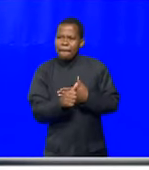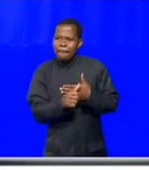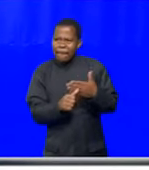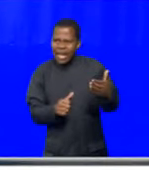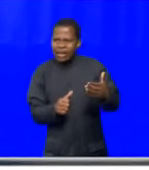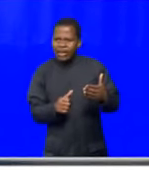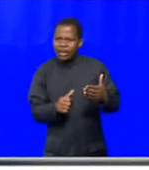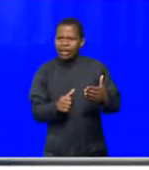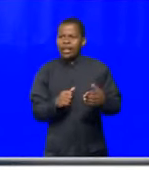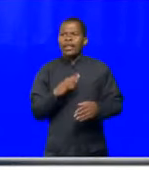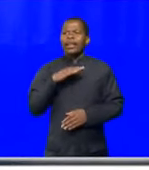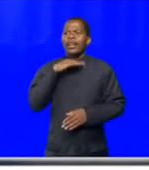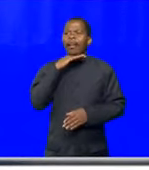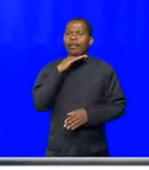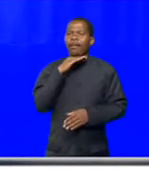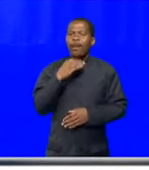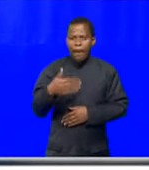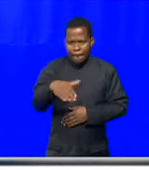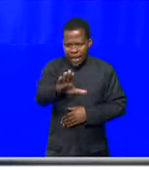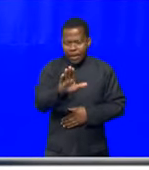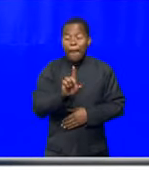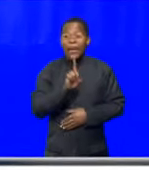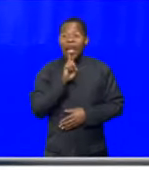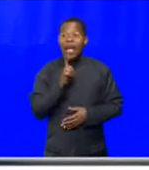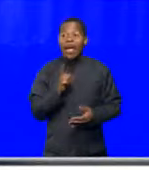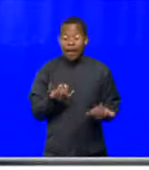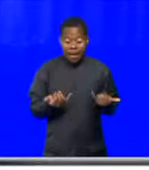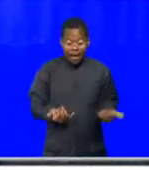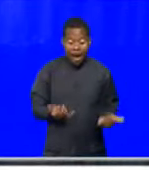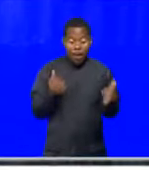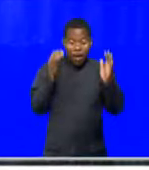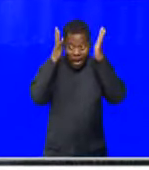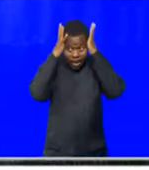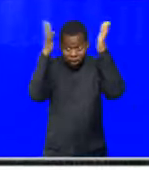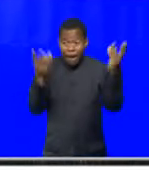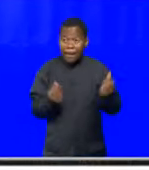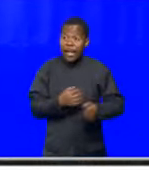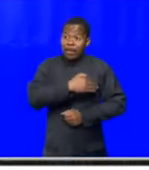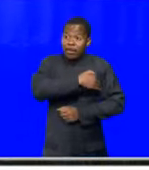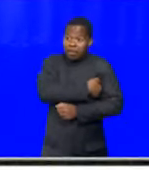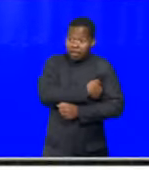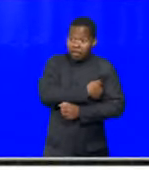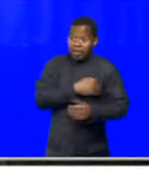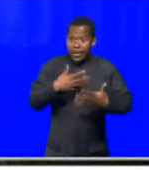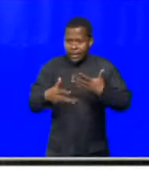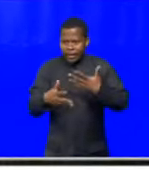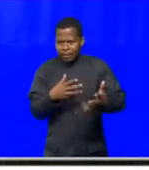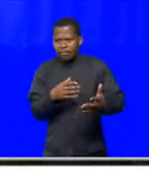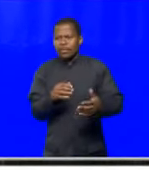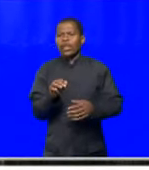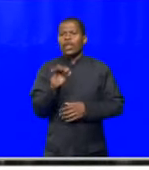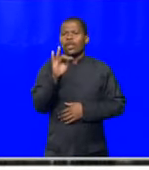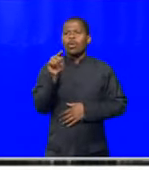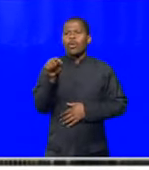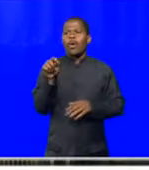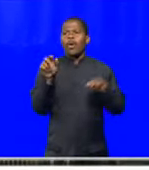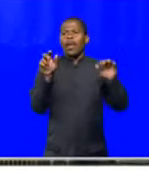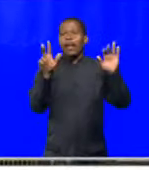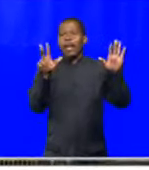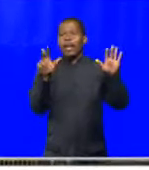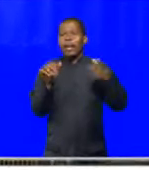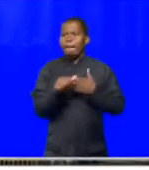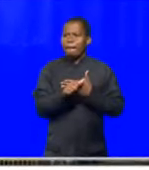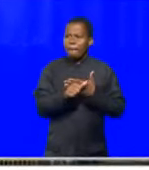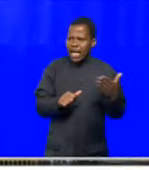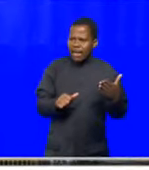and services of 3 months. The country's reserves had an import and goods cover of 2.8 months in May this